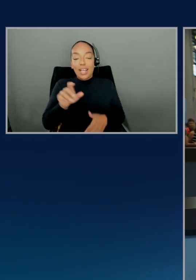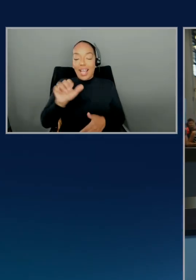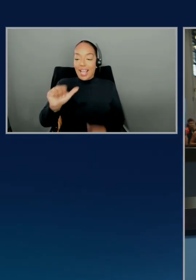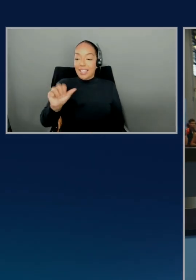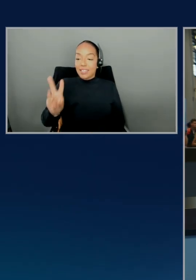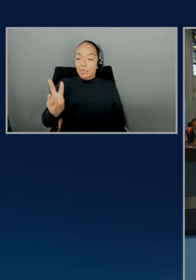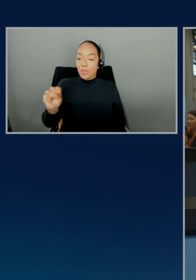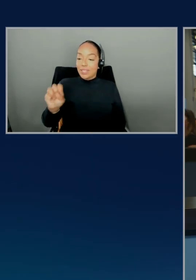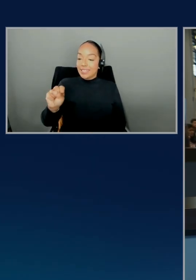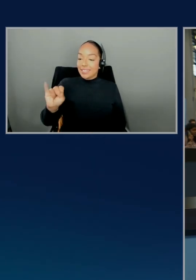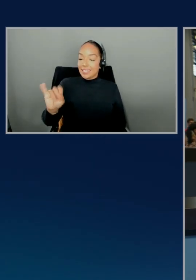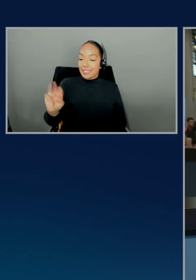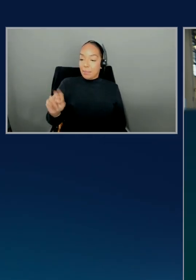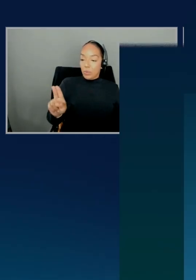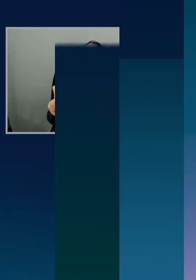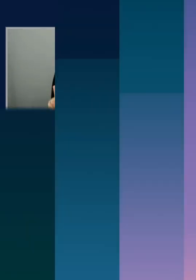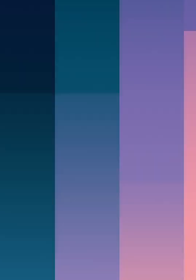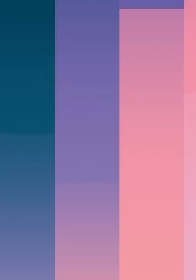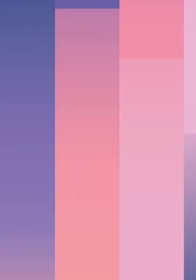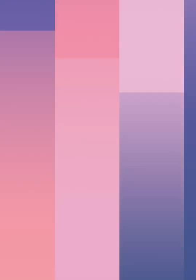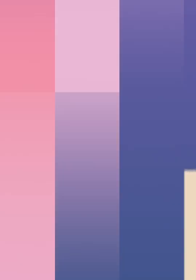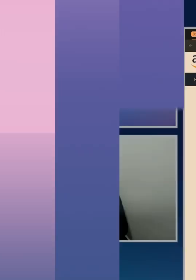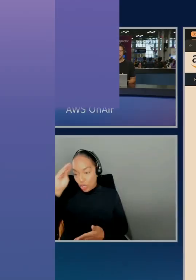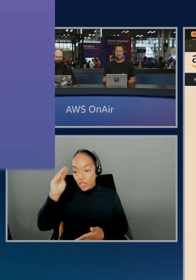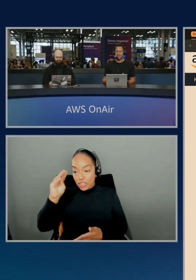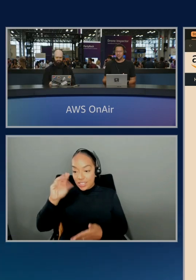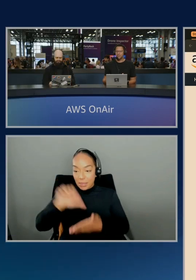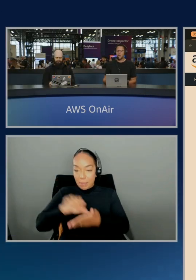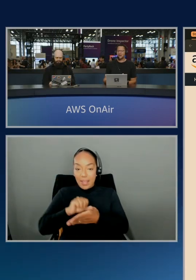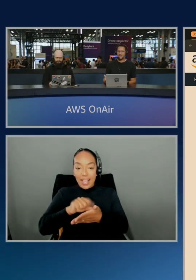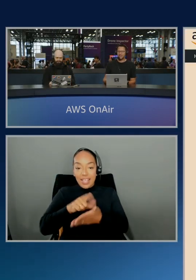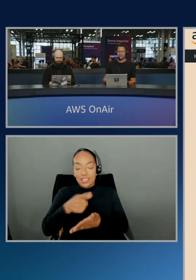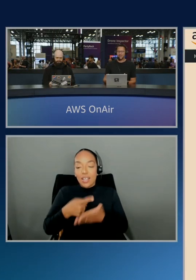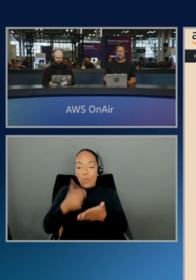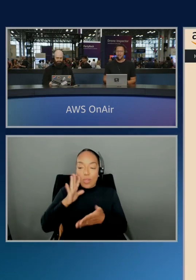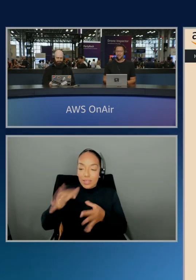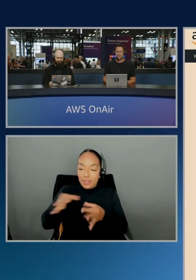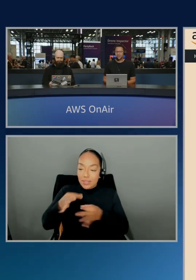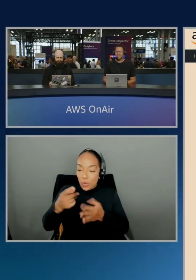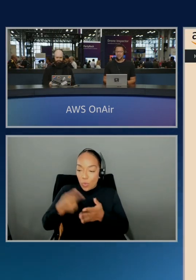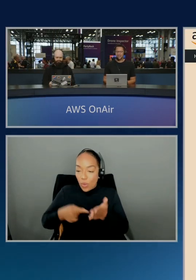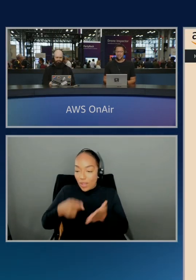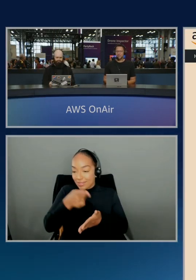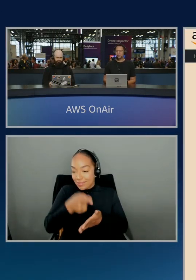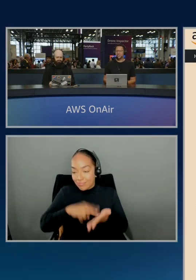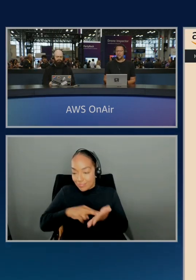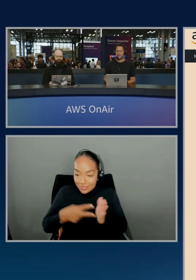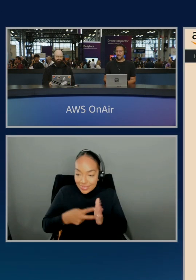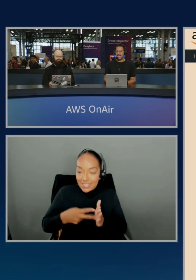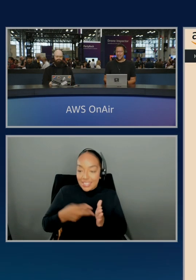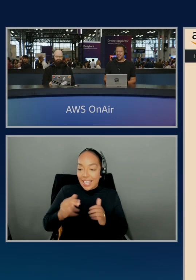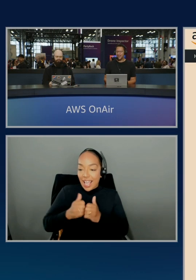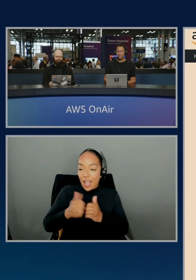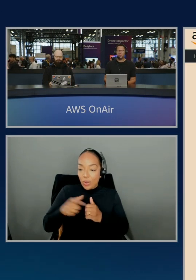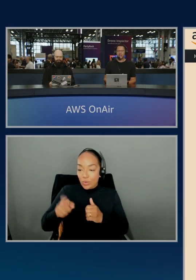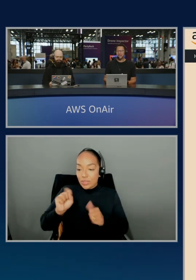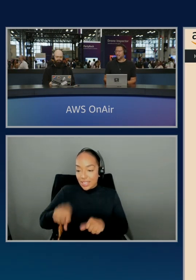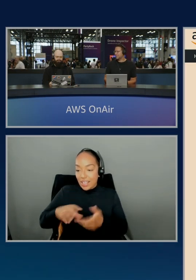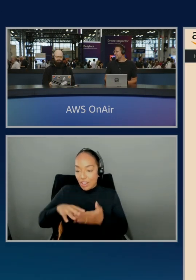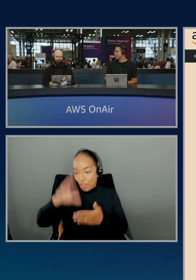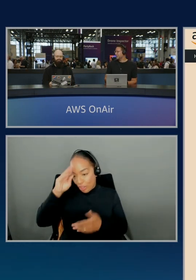landing page and we'll tell people what Simulearn is and how people can use that, the different benefits of it. So this is the Simulearn Generative AI